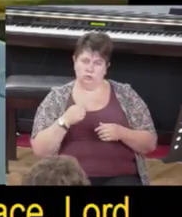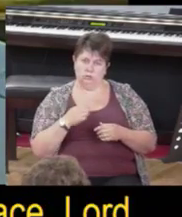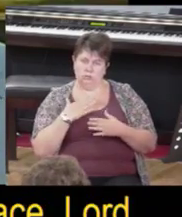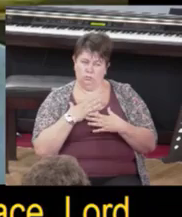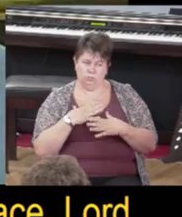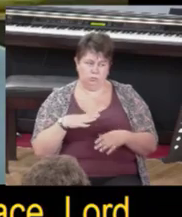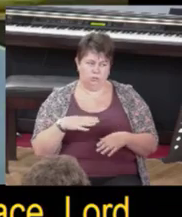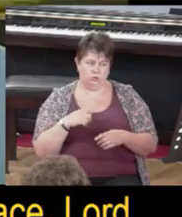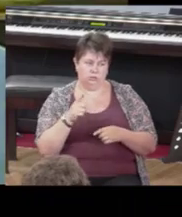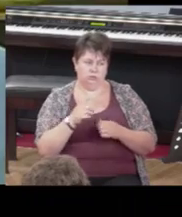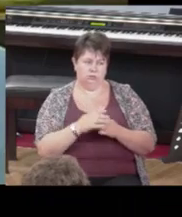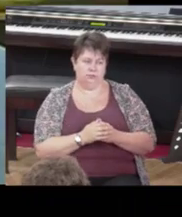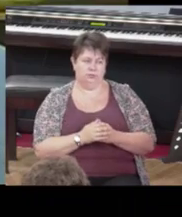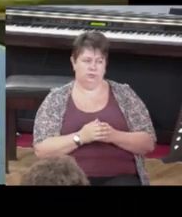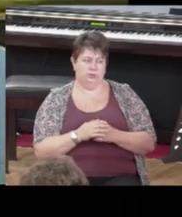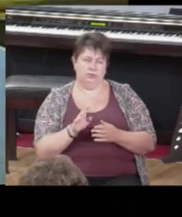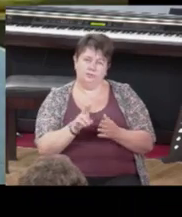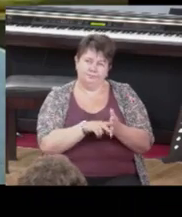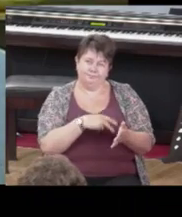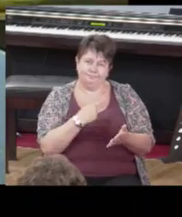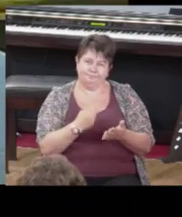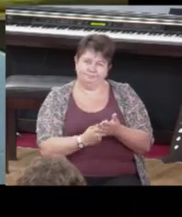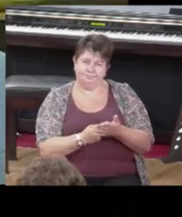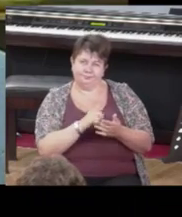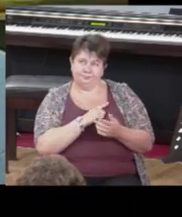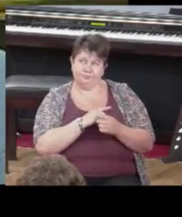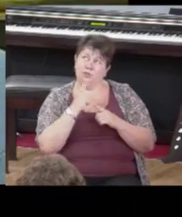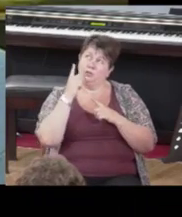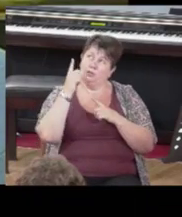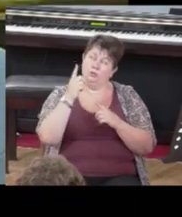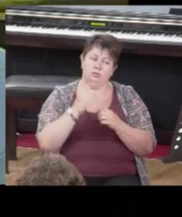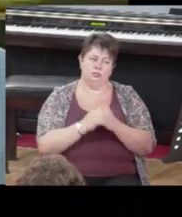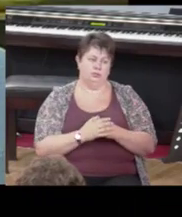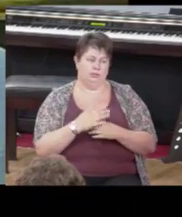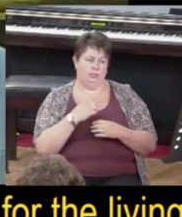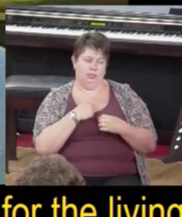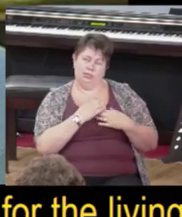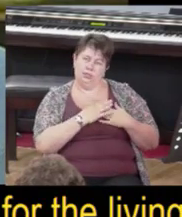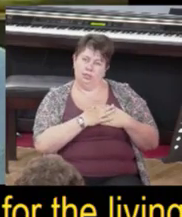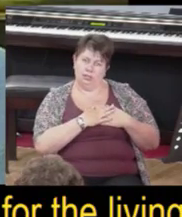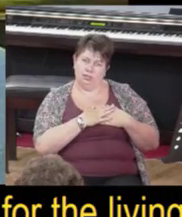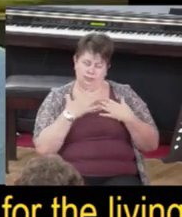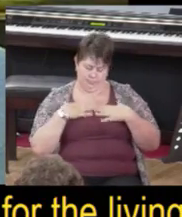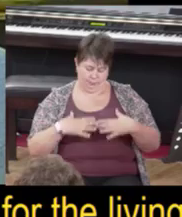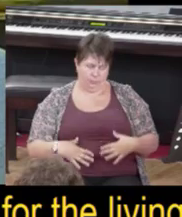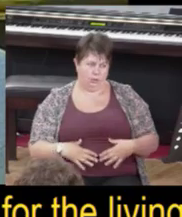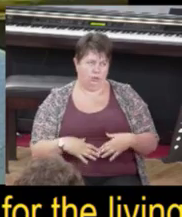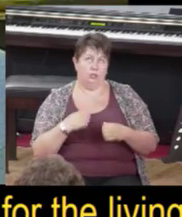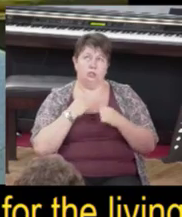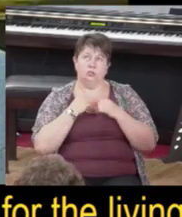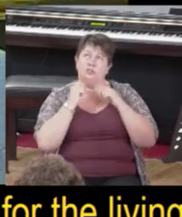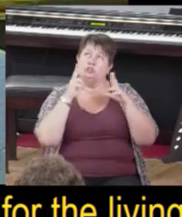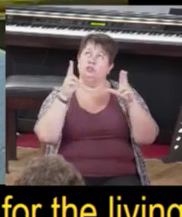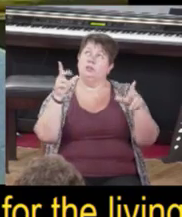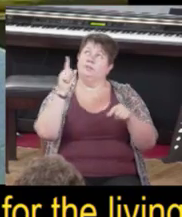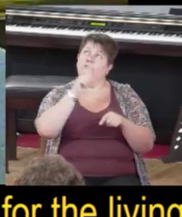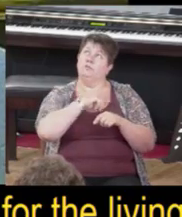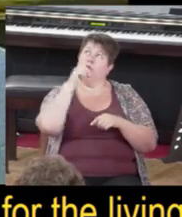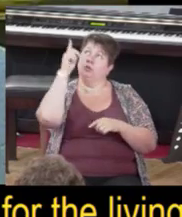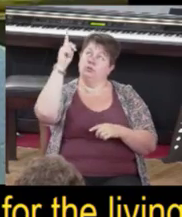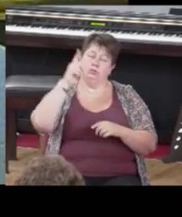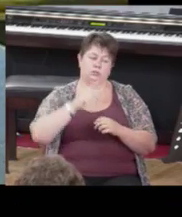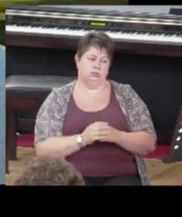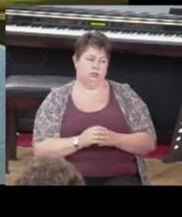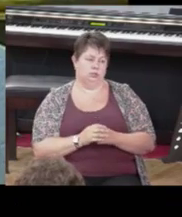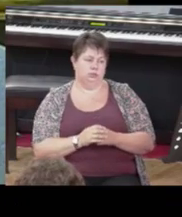even faints, for the courts of the Lord. My heart and my flesh cry out for the living God. Even